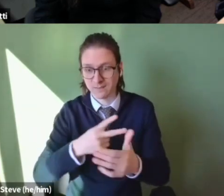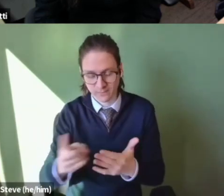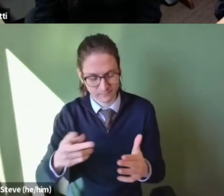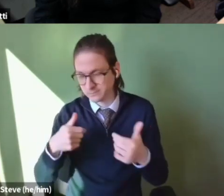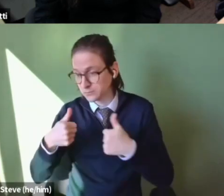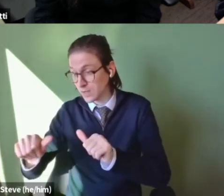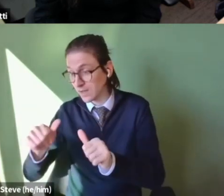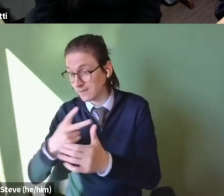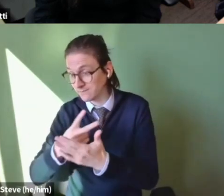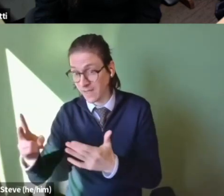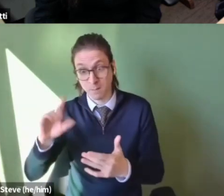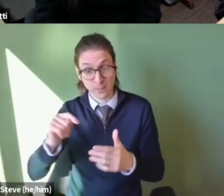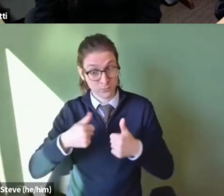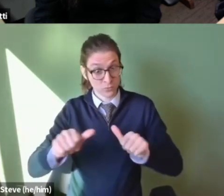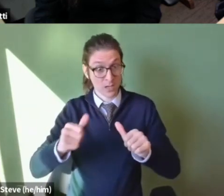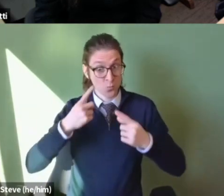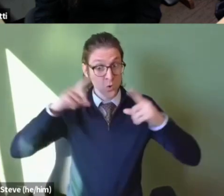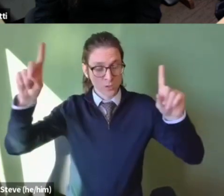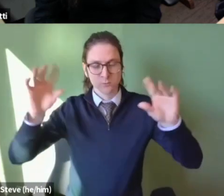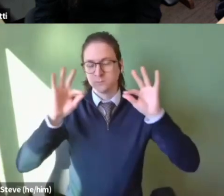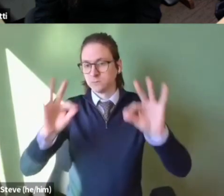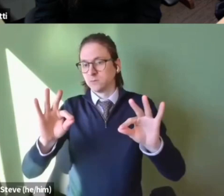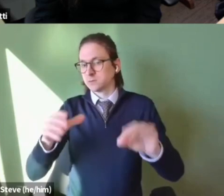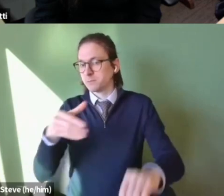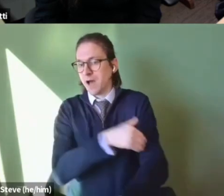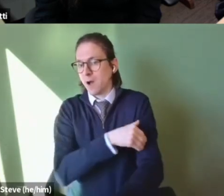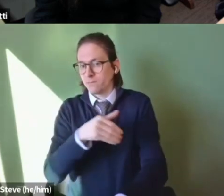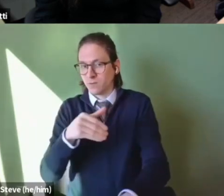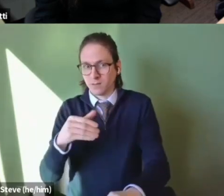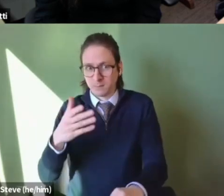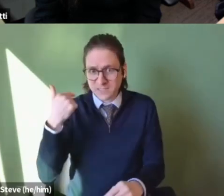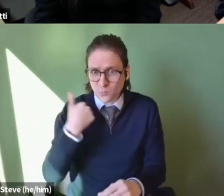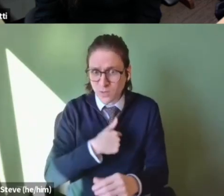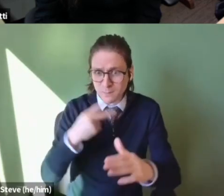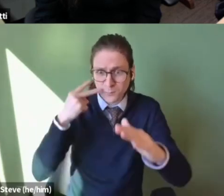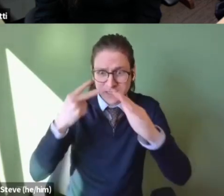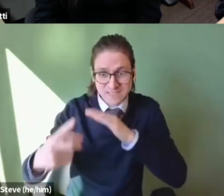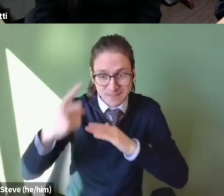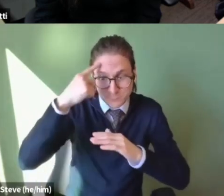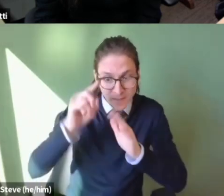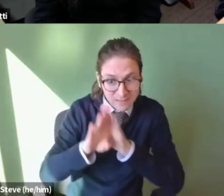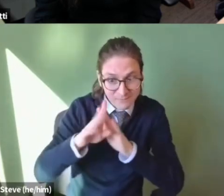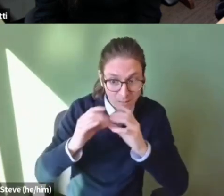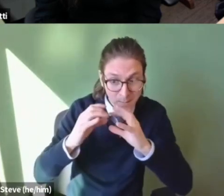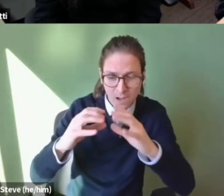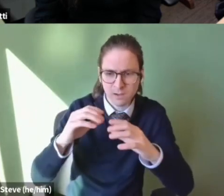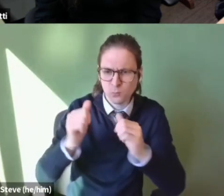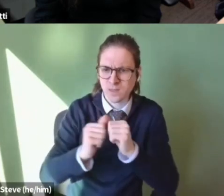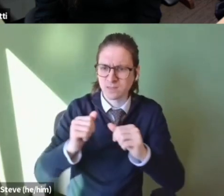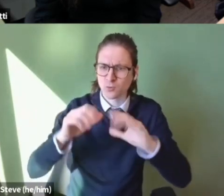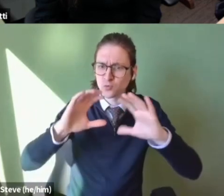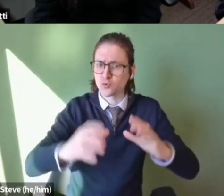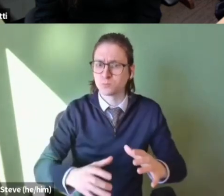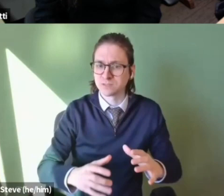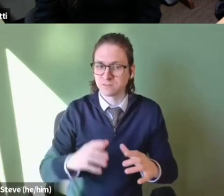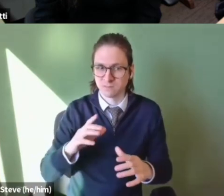can be amazingly powerful. We're predicting kids' brain development across an age span that people have not found predictors for by just talking to them,